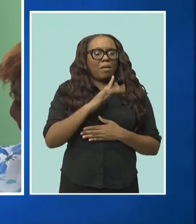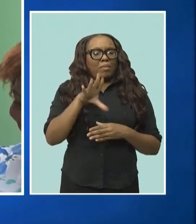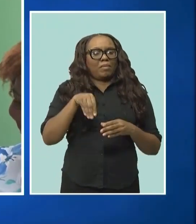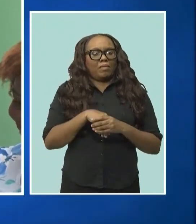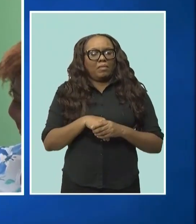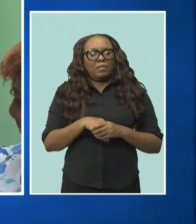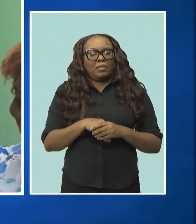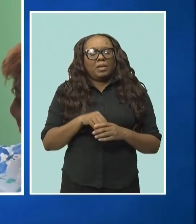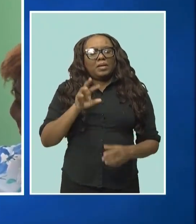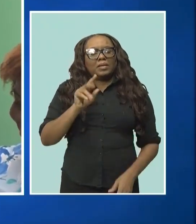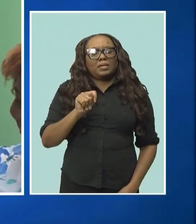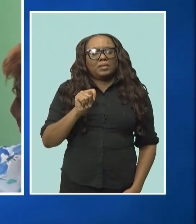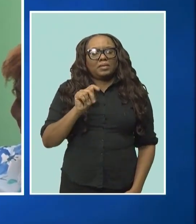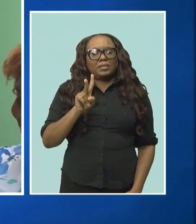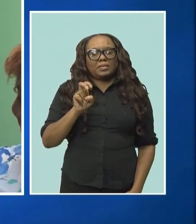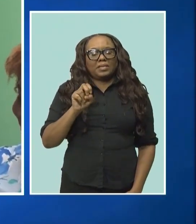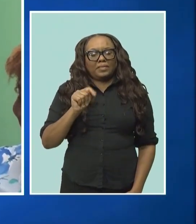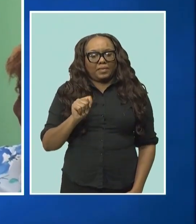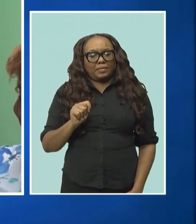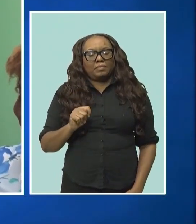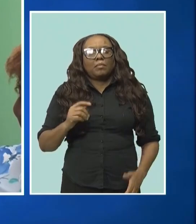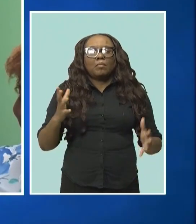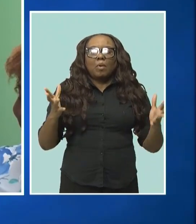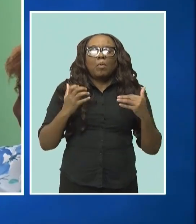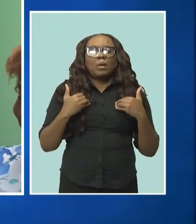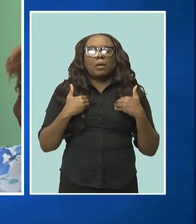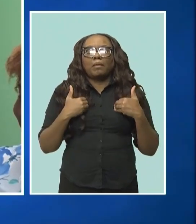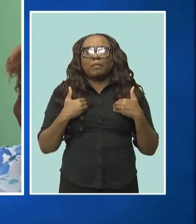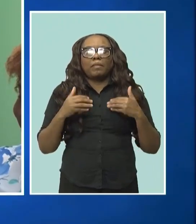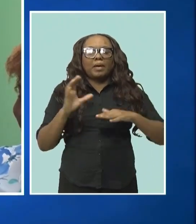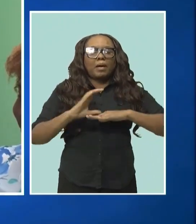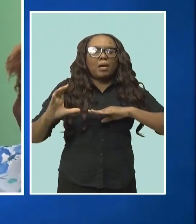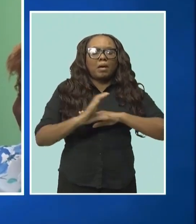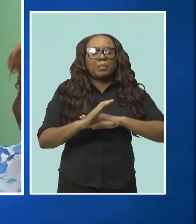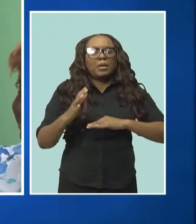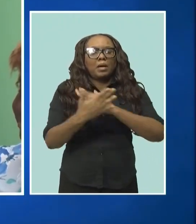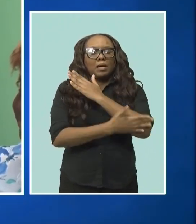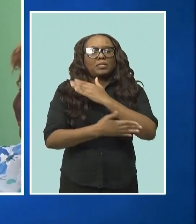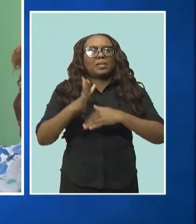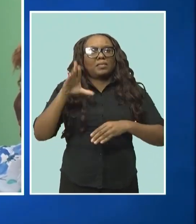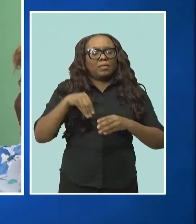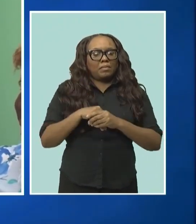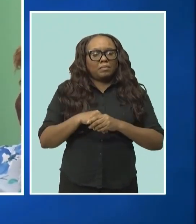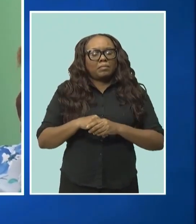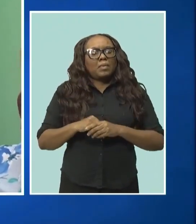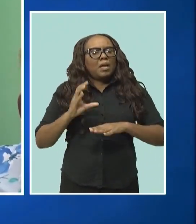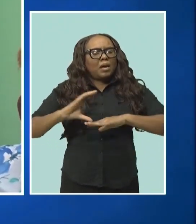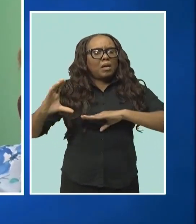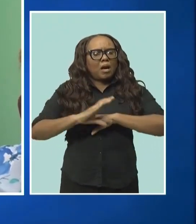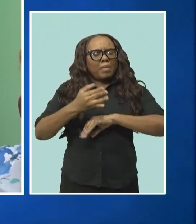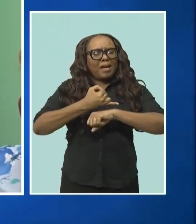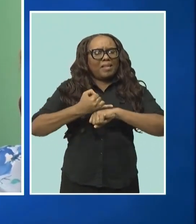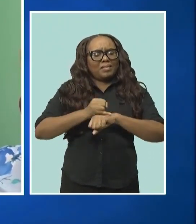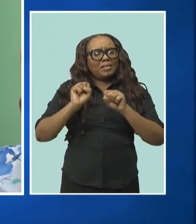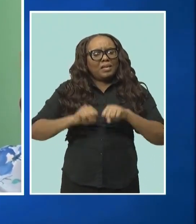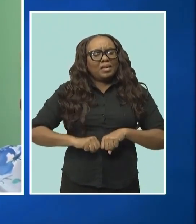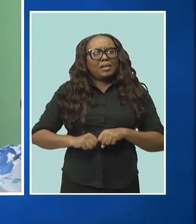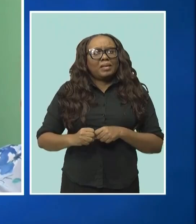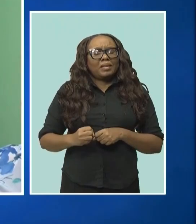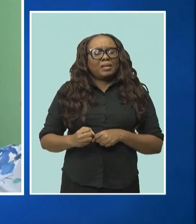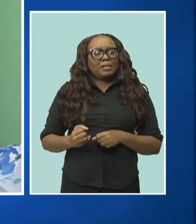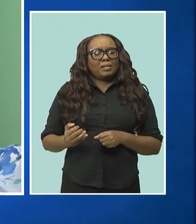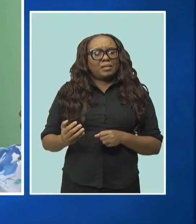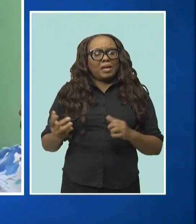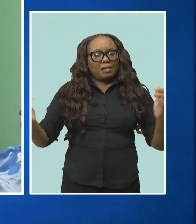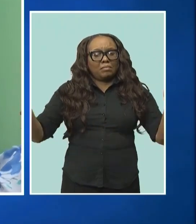allows you then to, with the CARICOM countries that sign on, be able to get this training right here, and we will look at